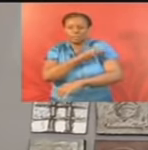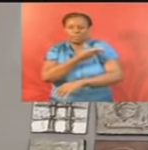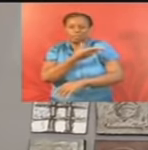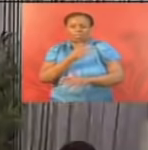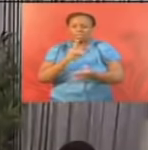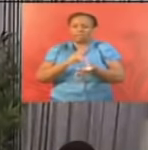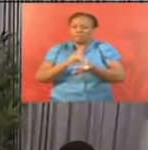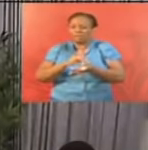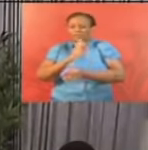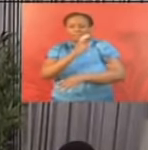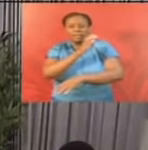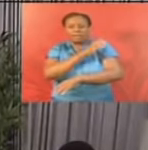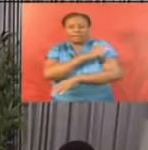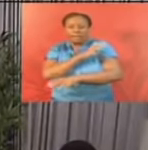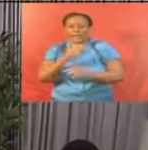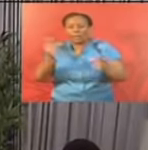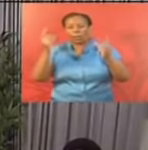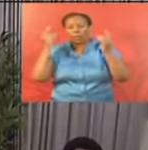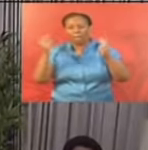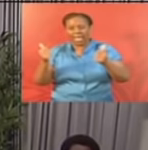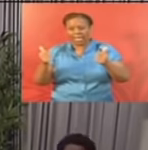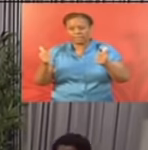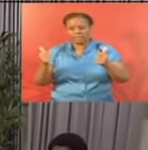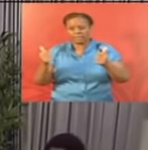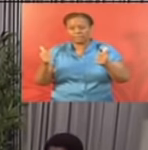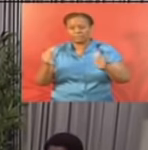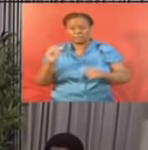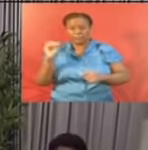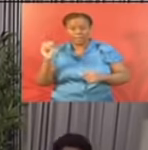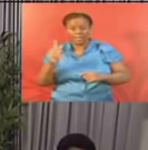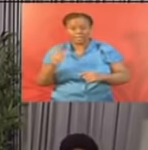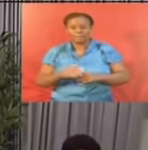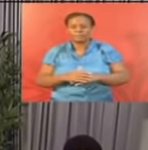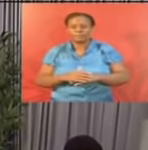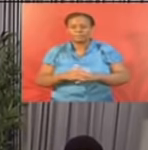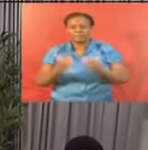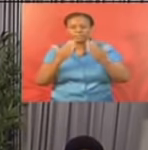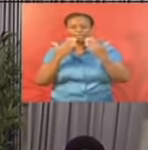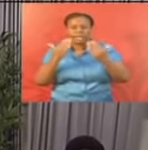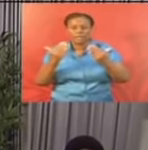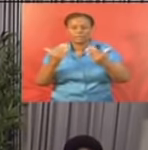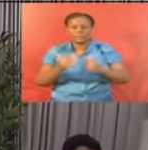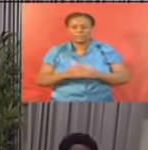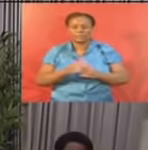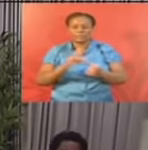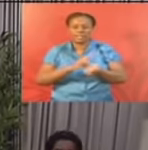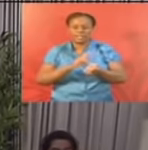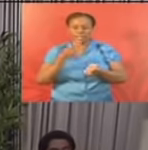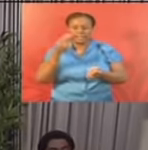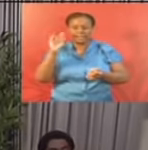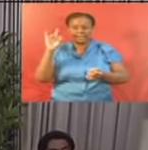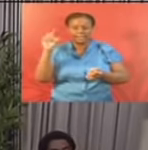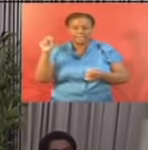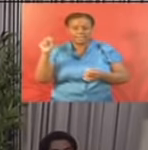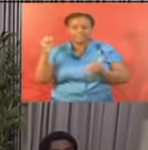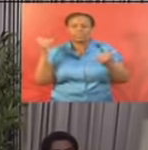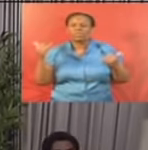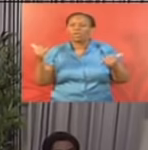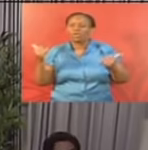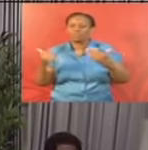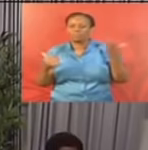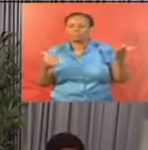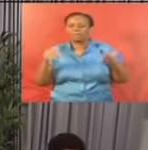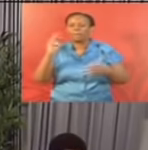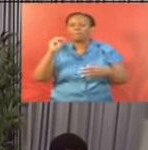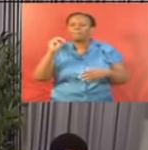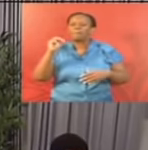Ms. Alcantara. Thank you very much, Dr. Hines. Ms. Sukhchand will now present on immunization